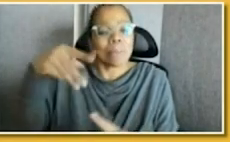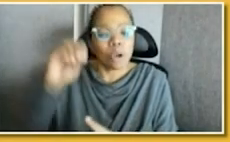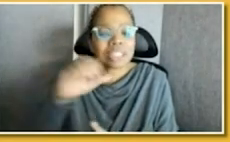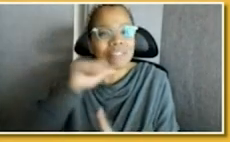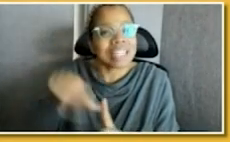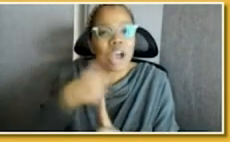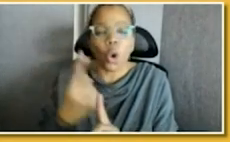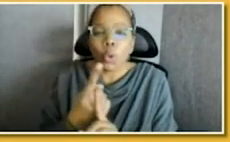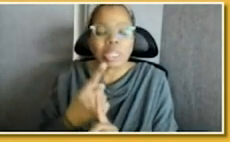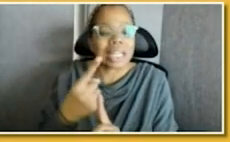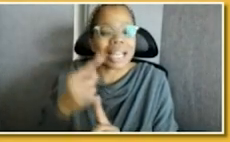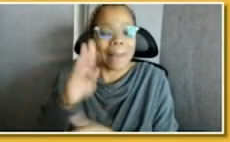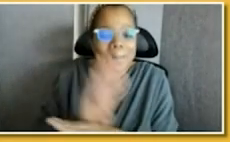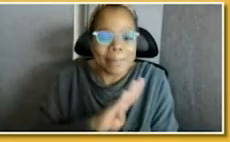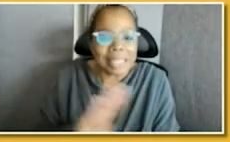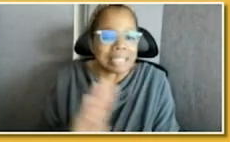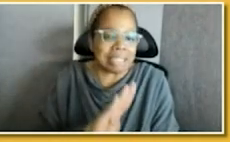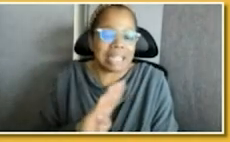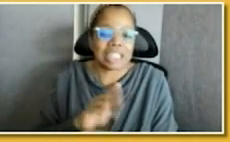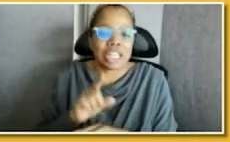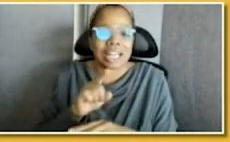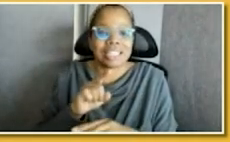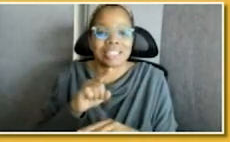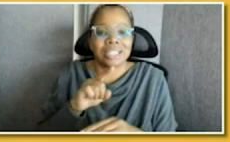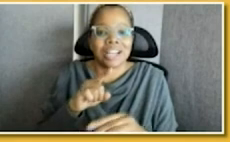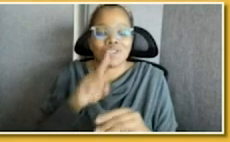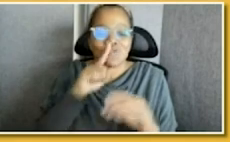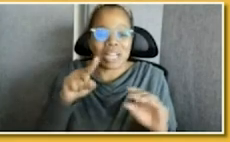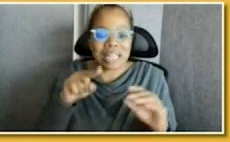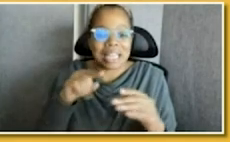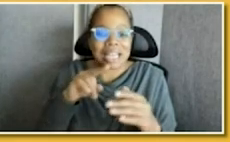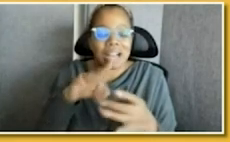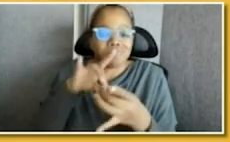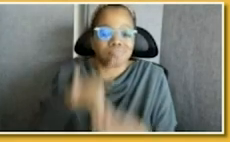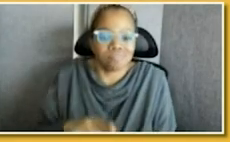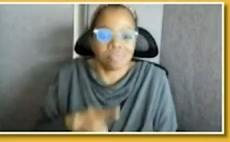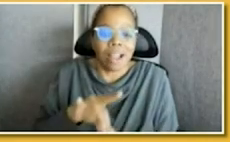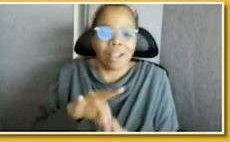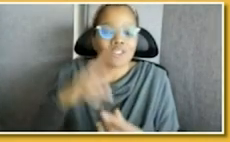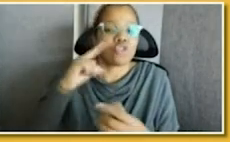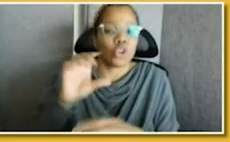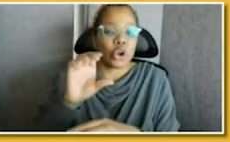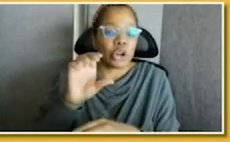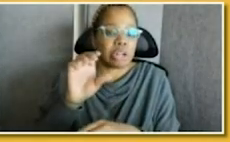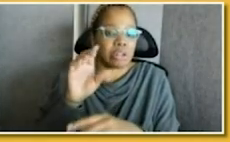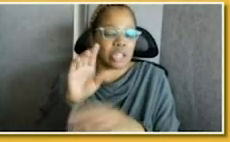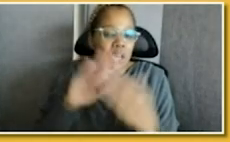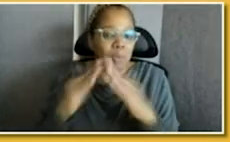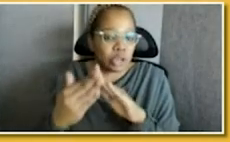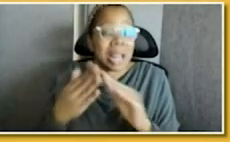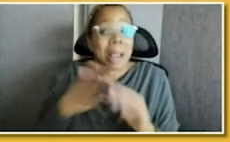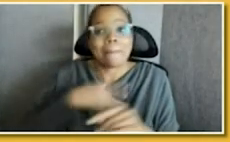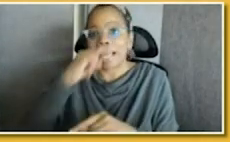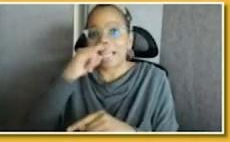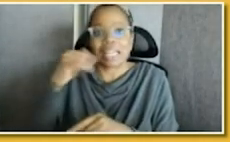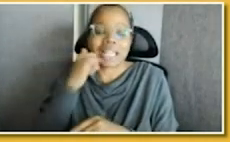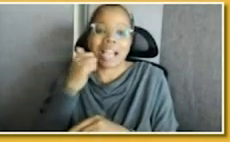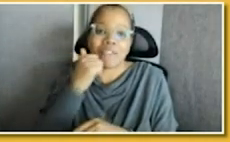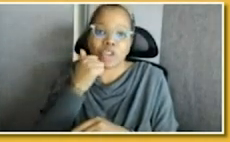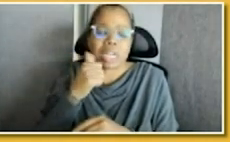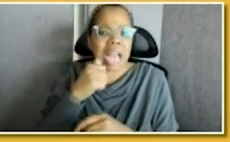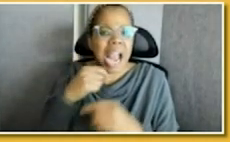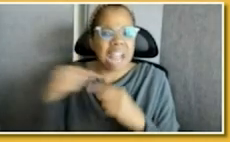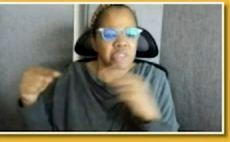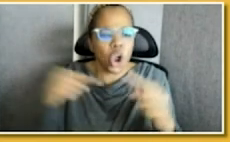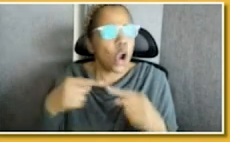community. And yeah, like you said, my kids too, every day they're like fighting over who gets to go check the mail, because,